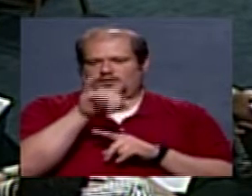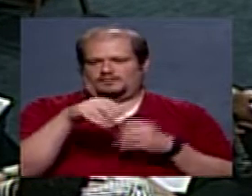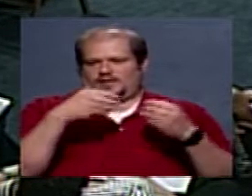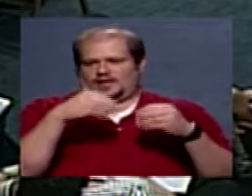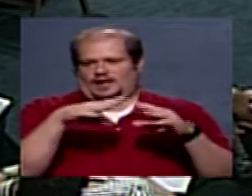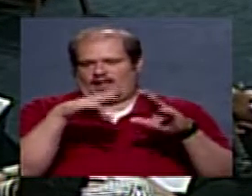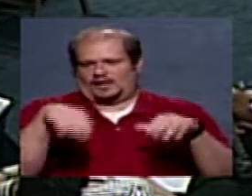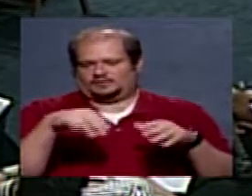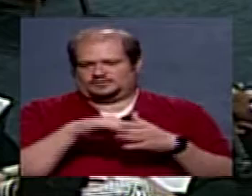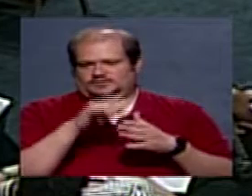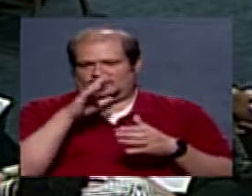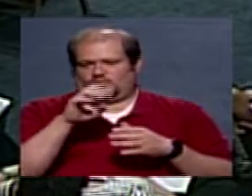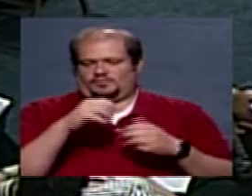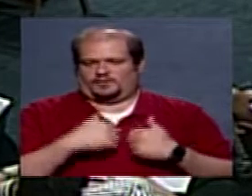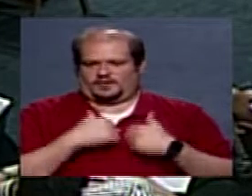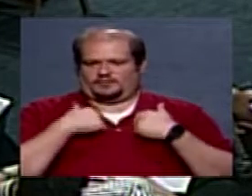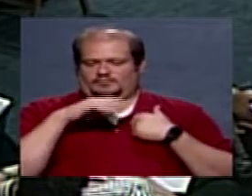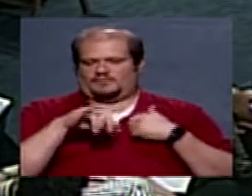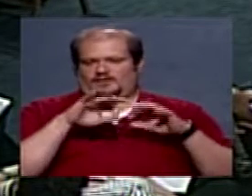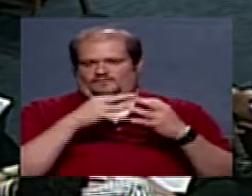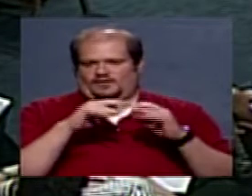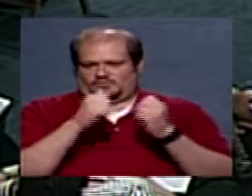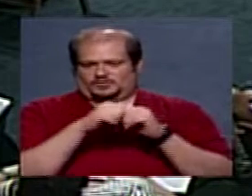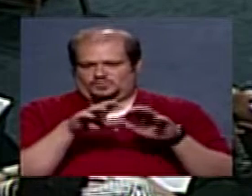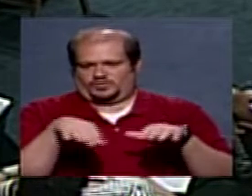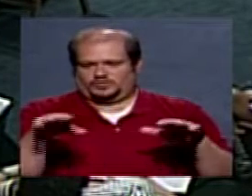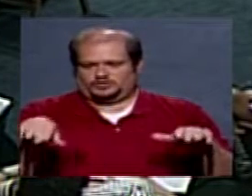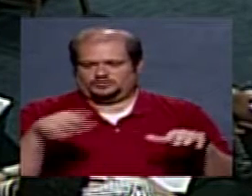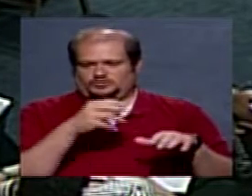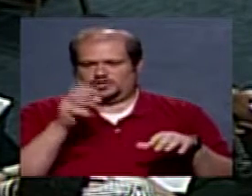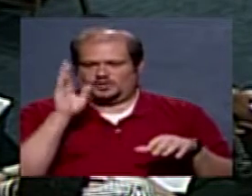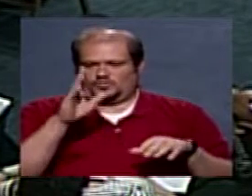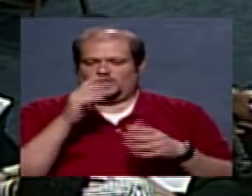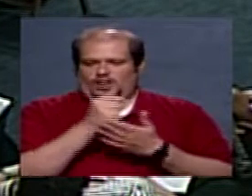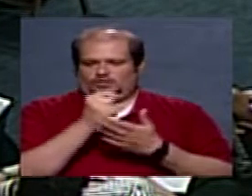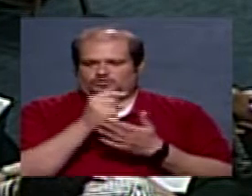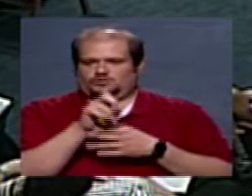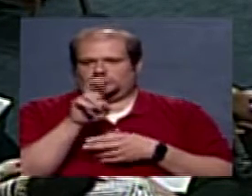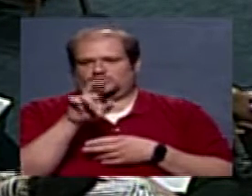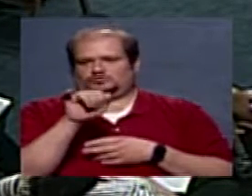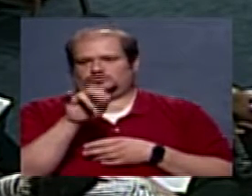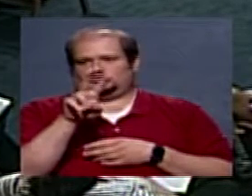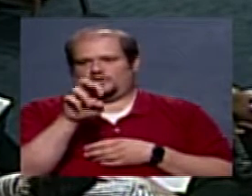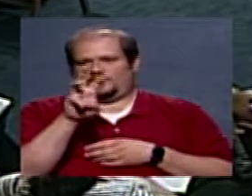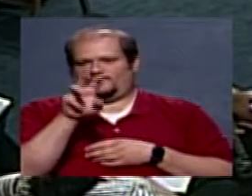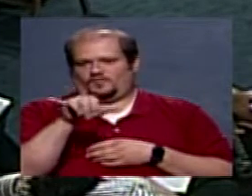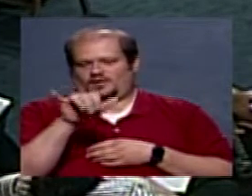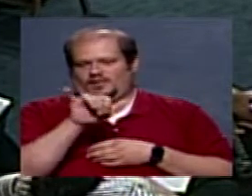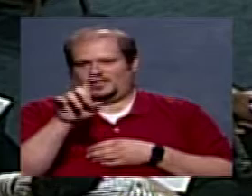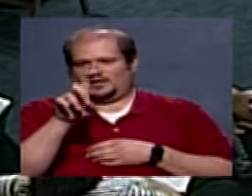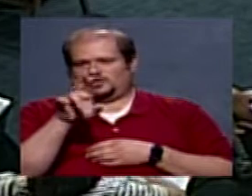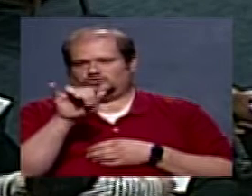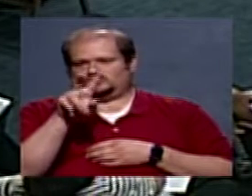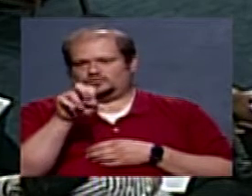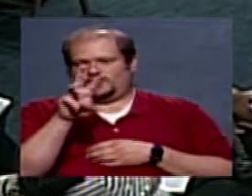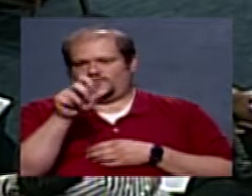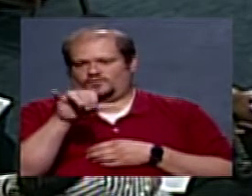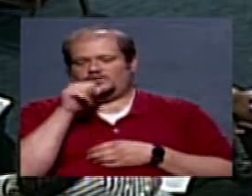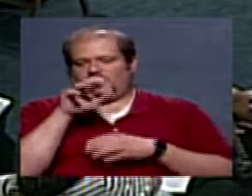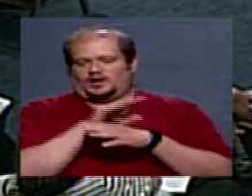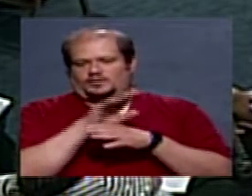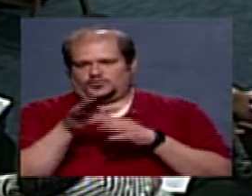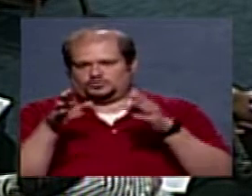houses that are going to be occupied by families with children, and they're going to treat their driveway like a driveway, not like a commercial